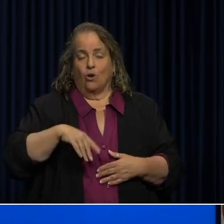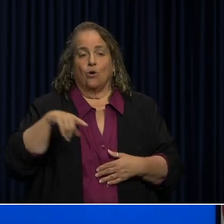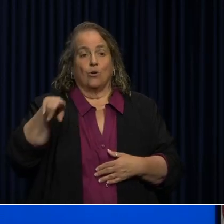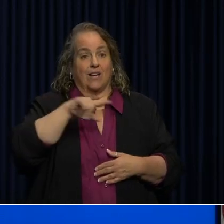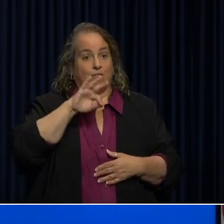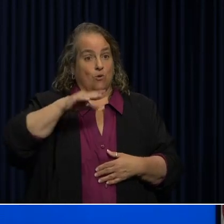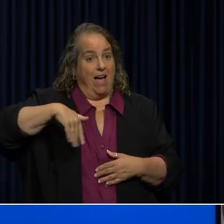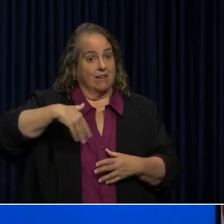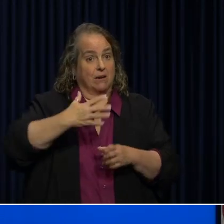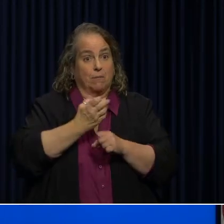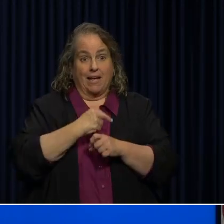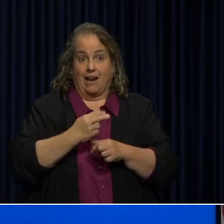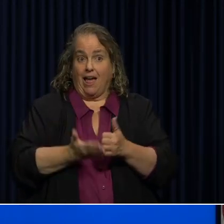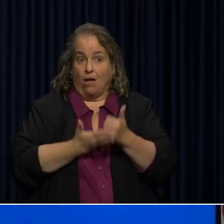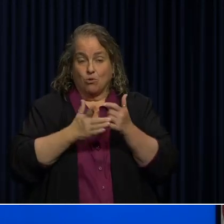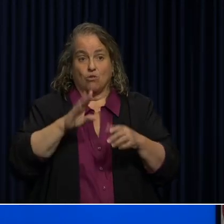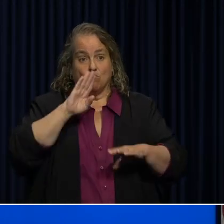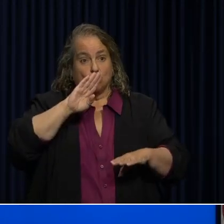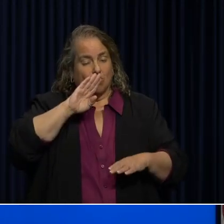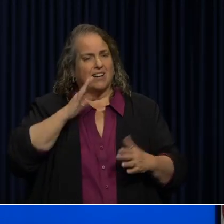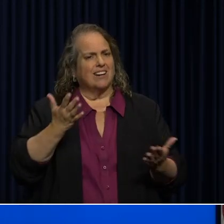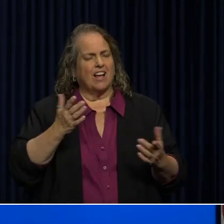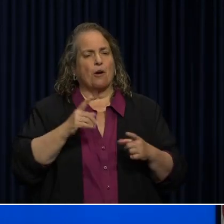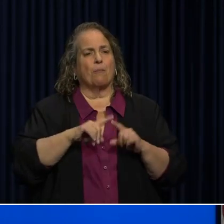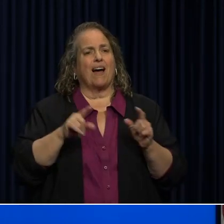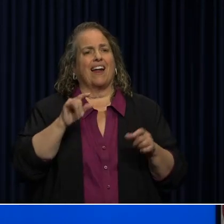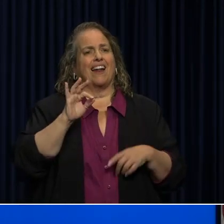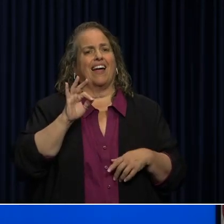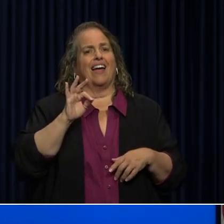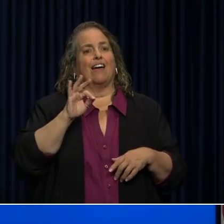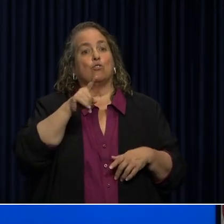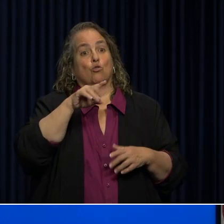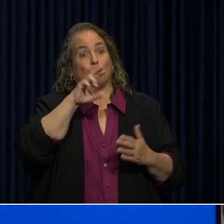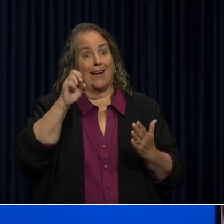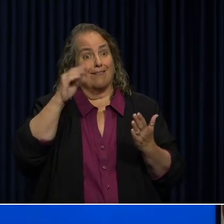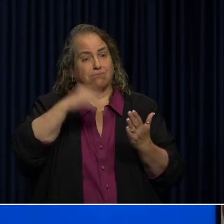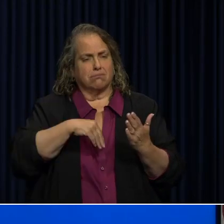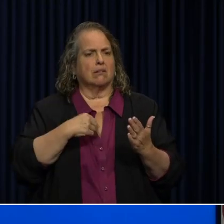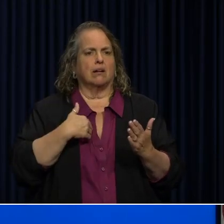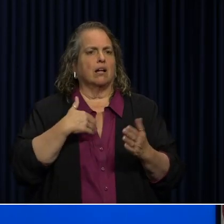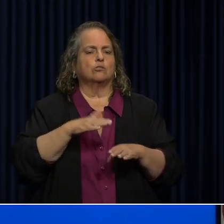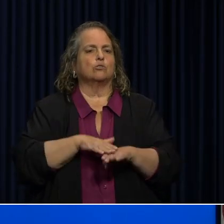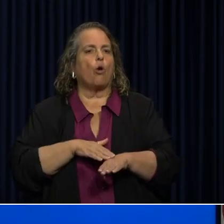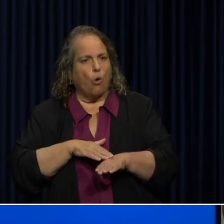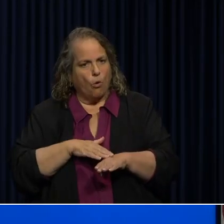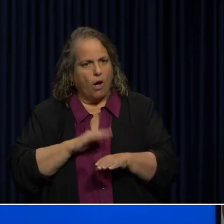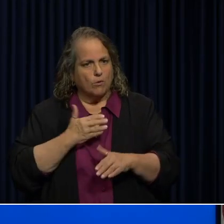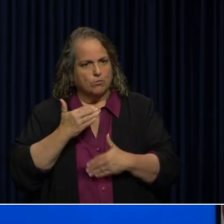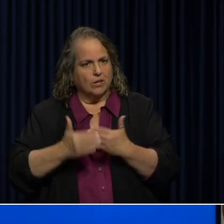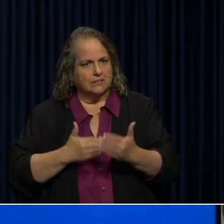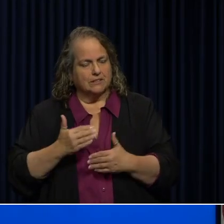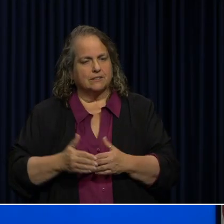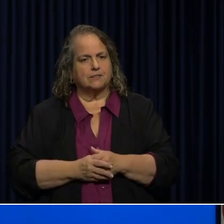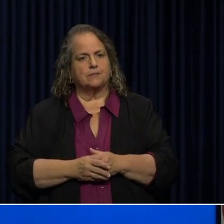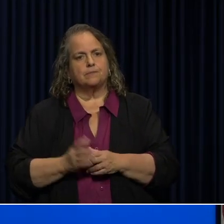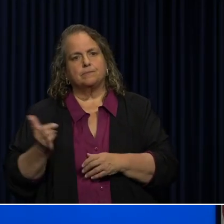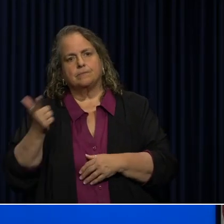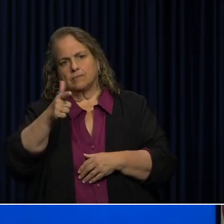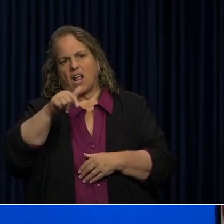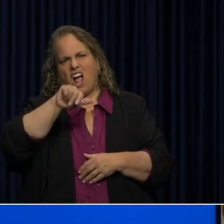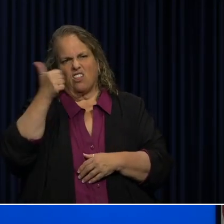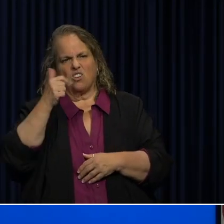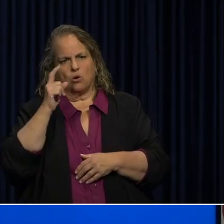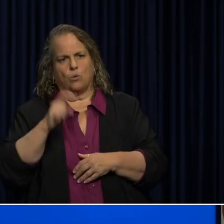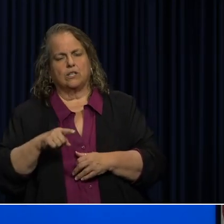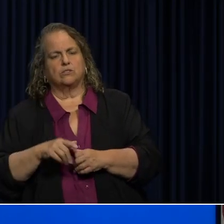to you faster if they're not being refiled. Joe? As we're talking about testing capacity